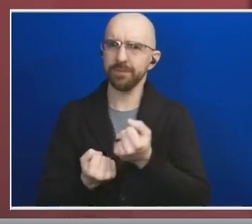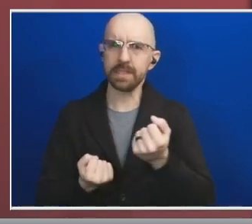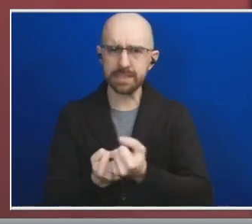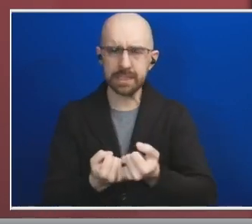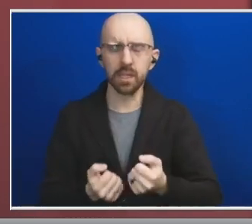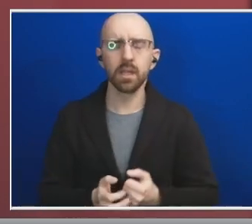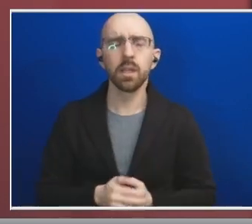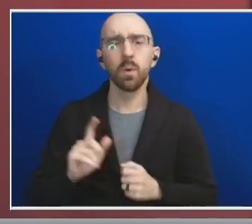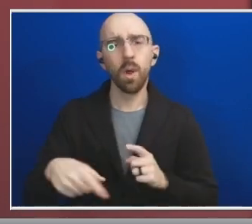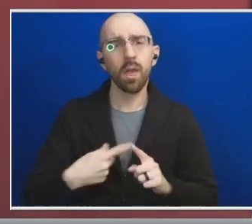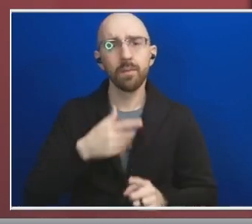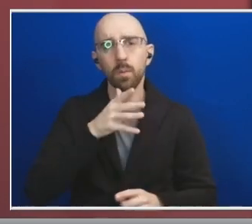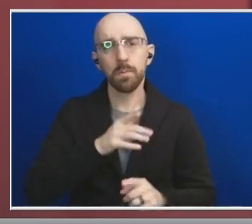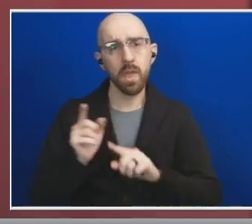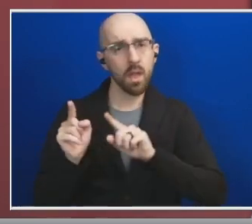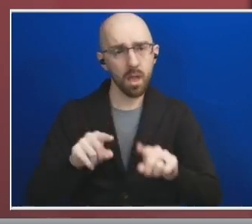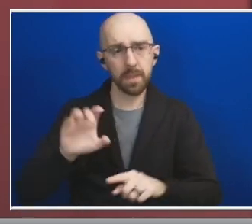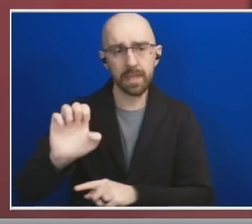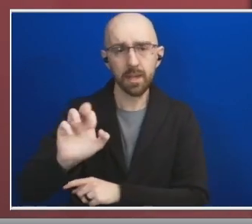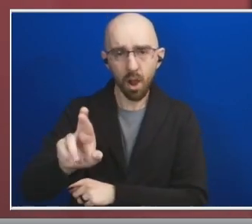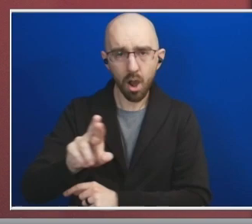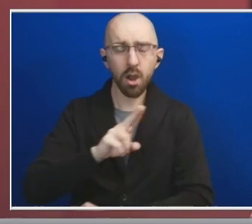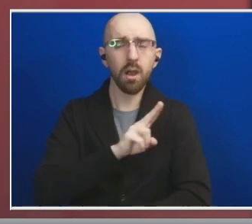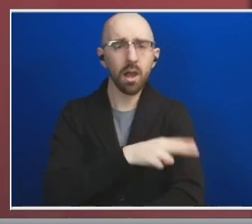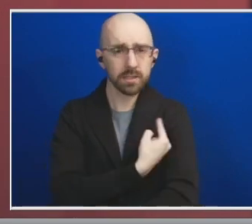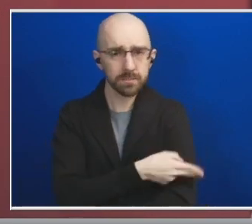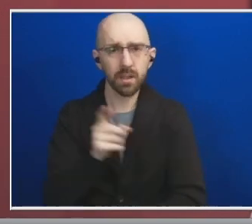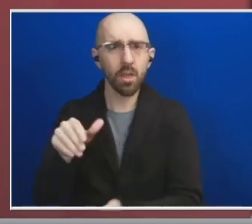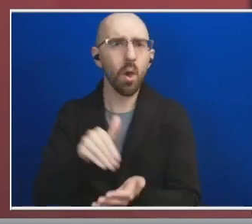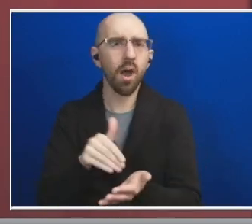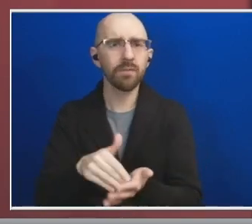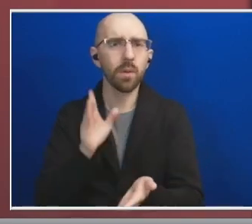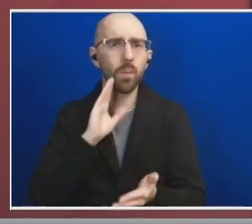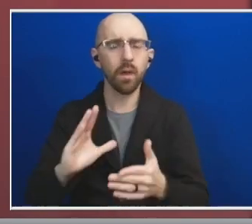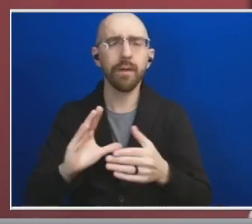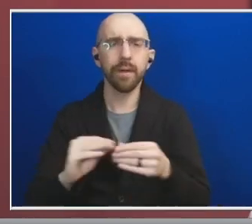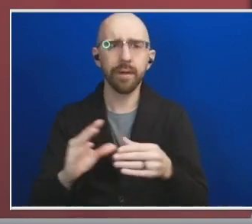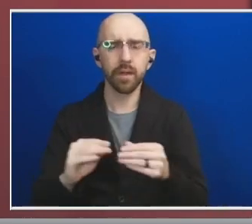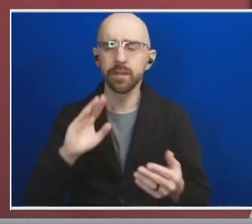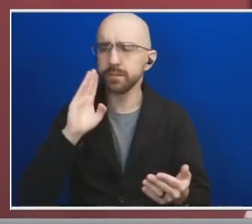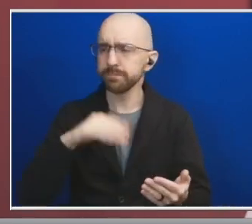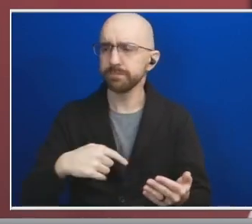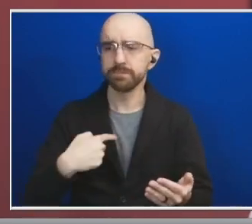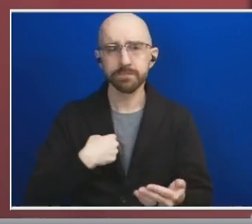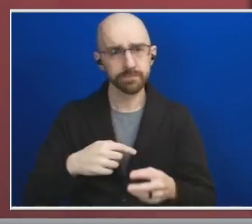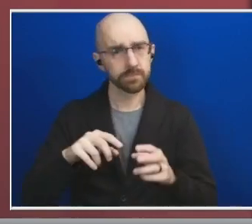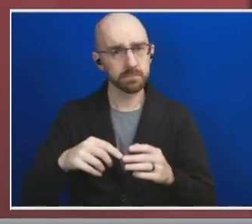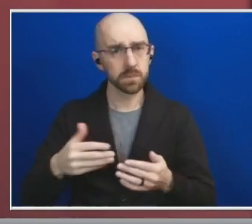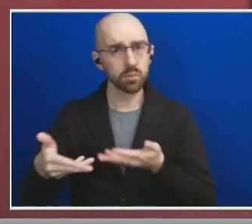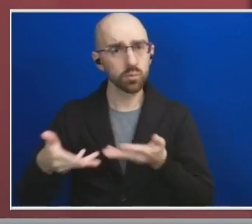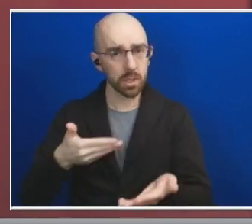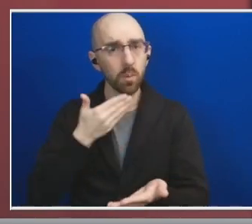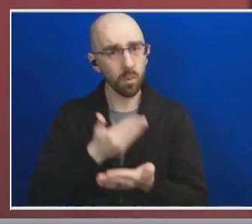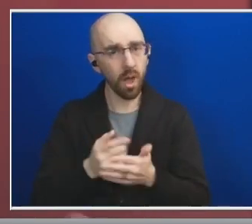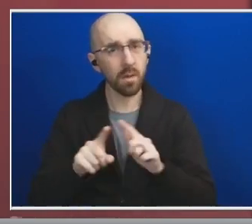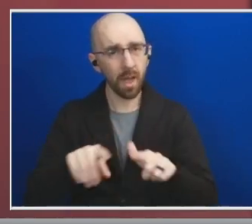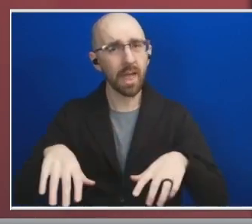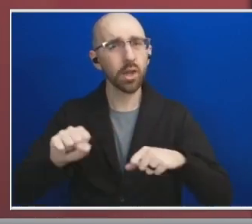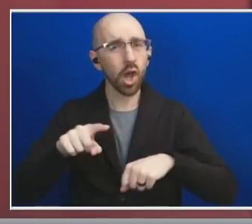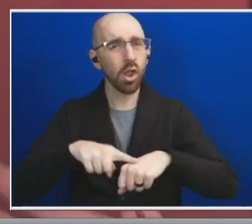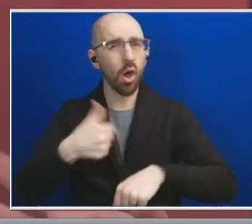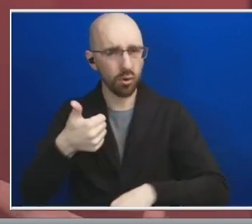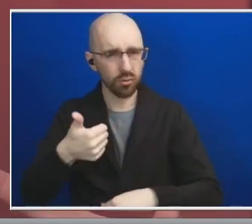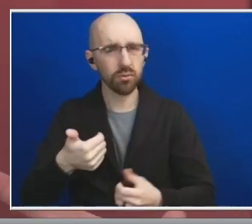ER and they come into the hospital, they oftentimes will say, you know, I was treated really well, but it maybe took a little bit longer. And again, that can